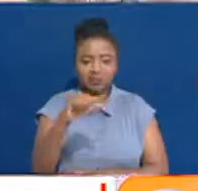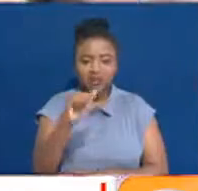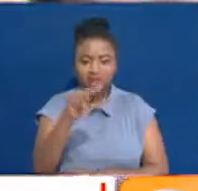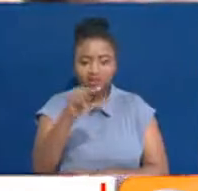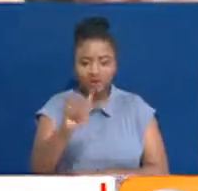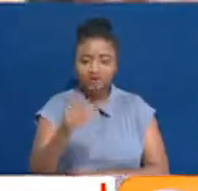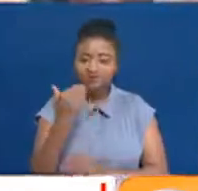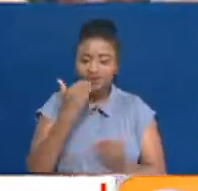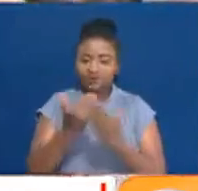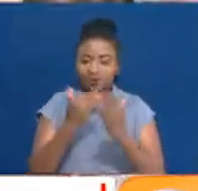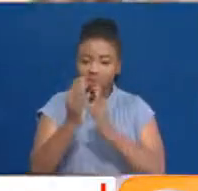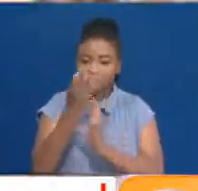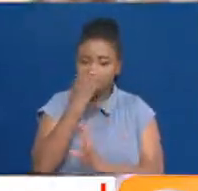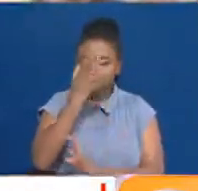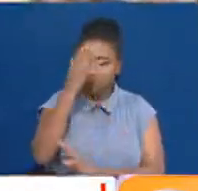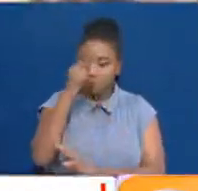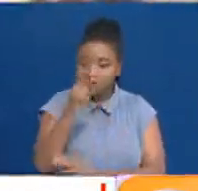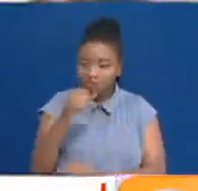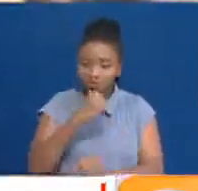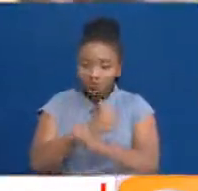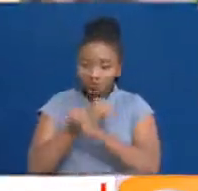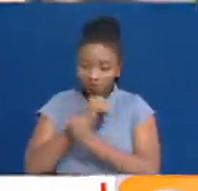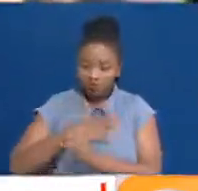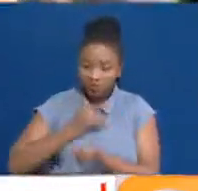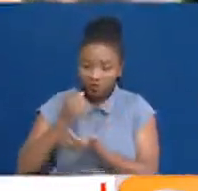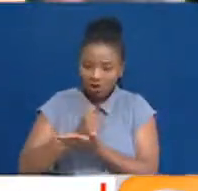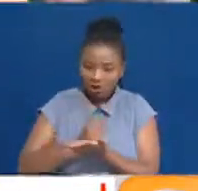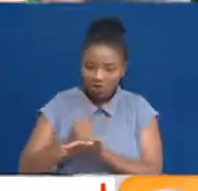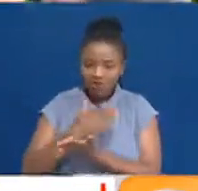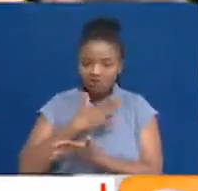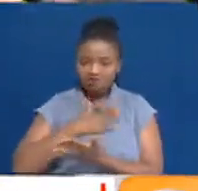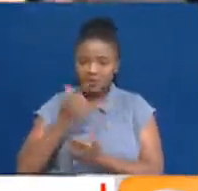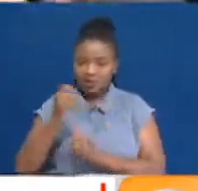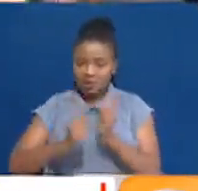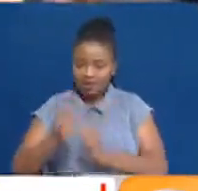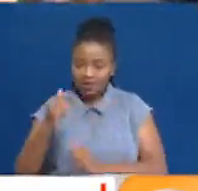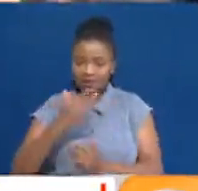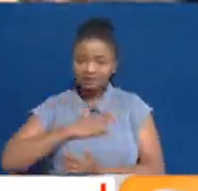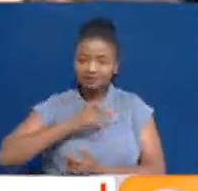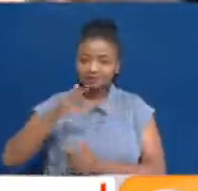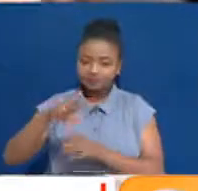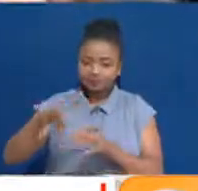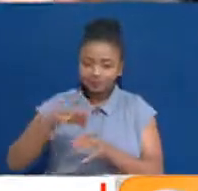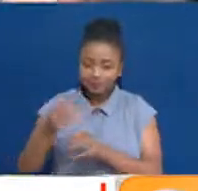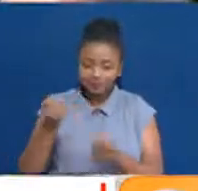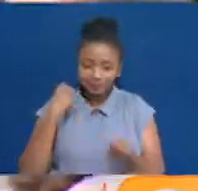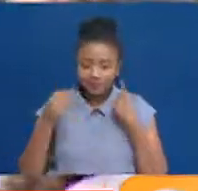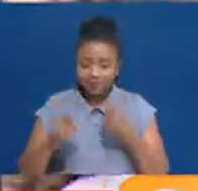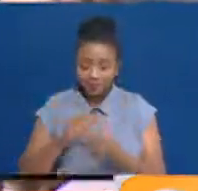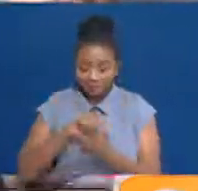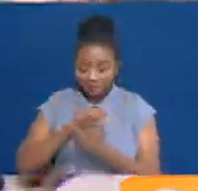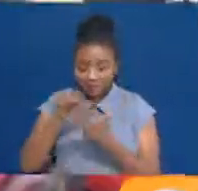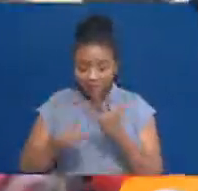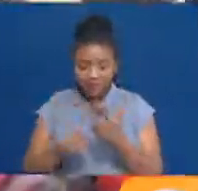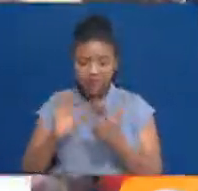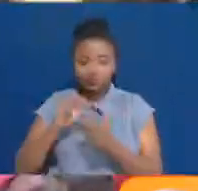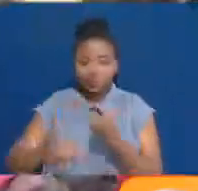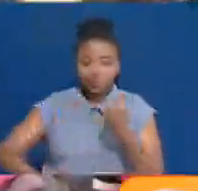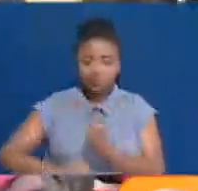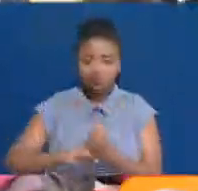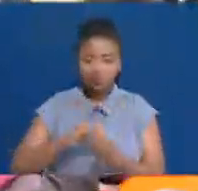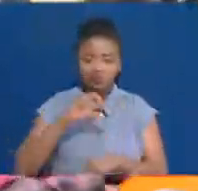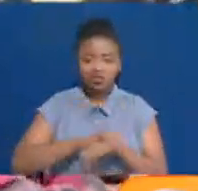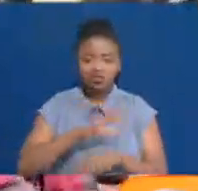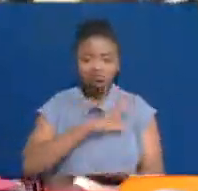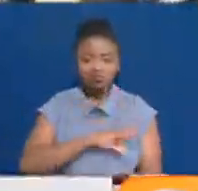yetu. Unaangalia kahawa yetu, unaangalia maziwa yetu, na hayo yote itaweka pesa kwa mifuko yetu. Mheshimiwa